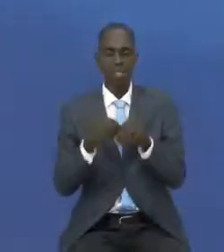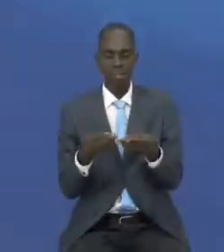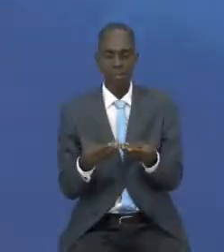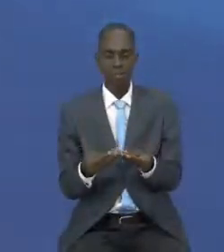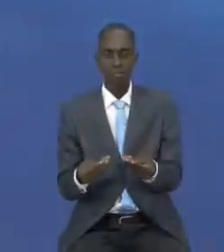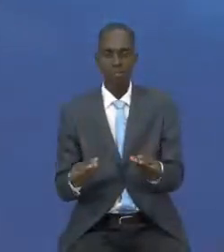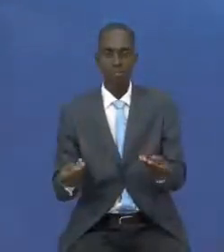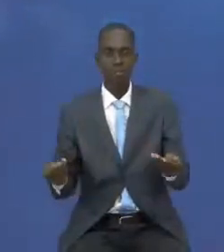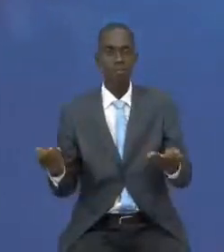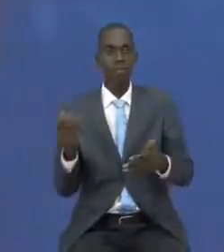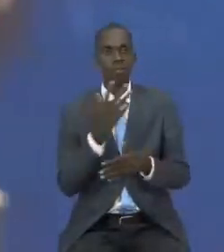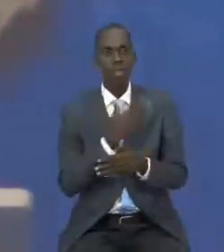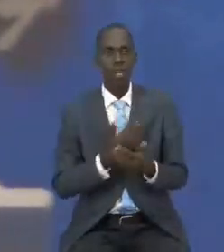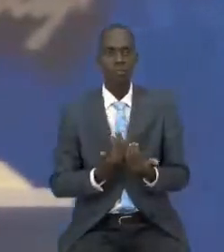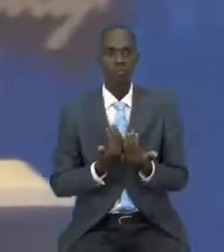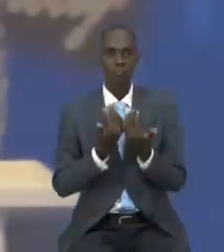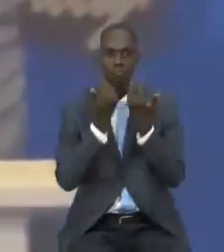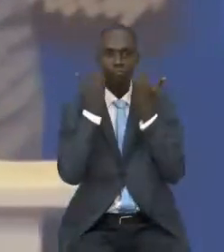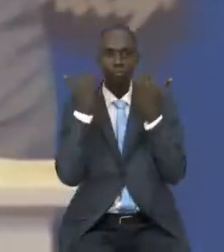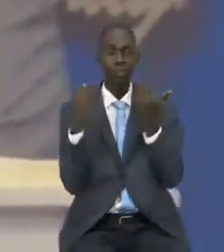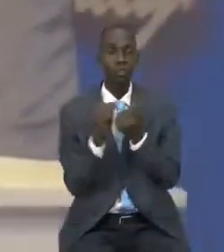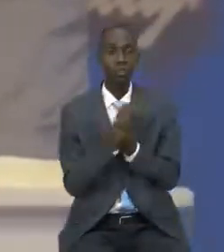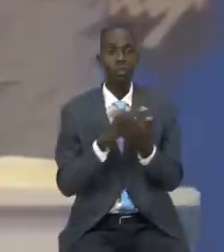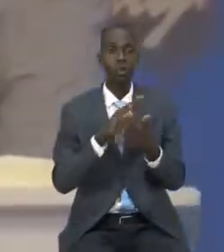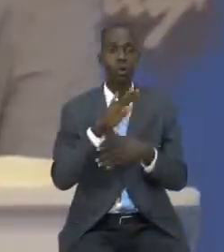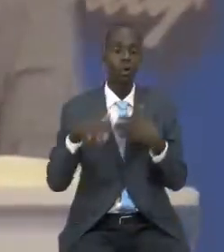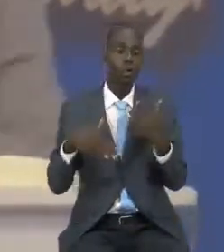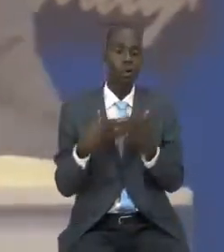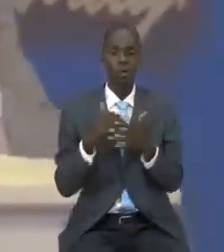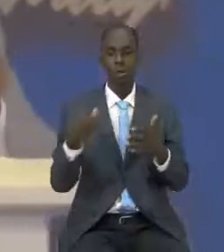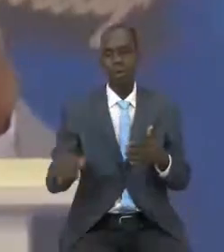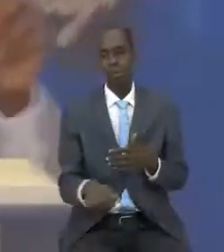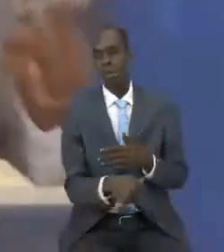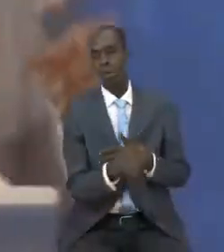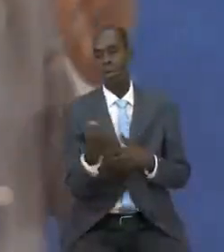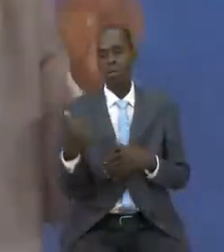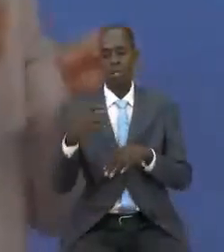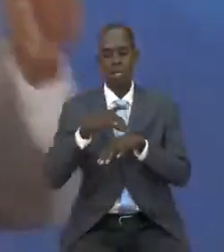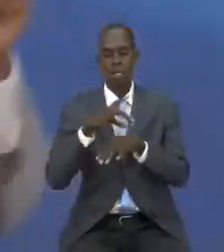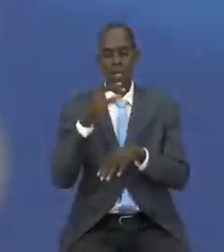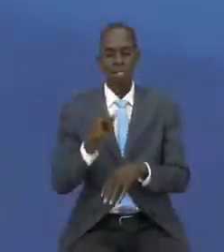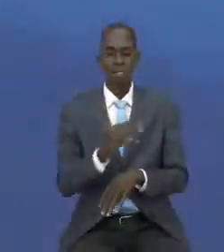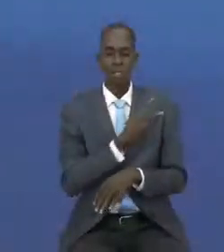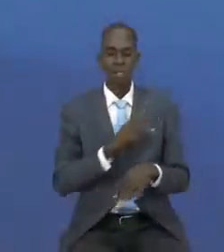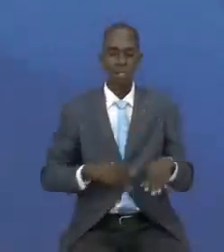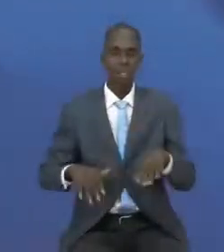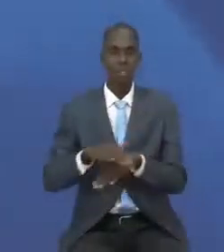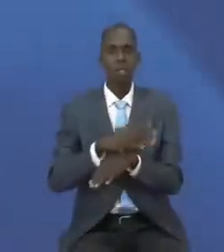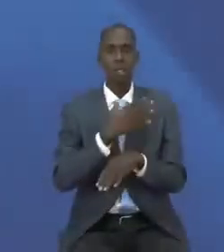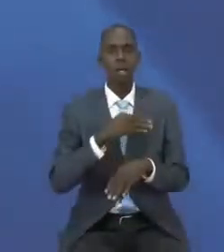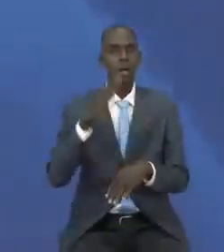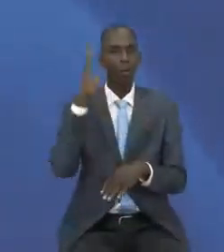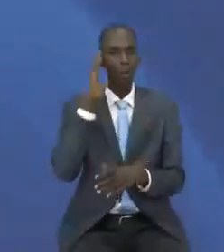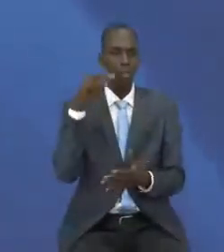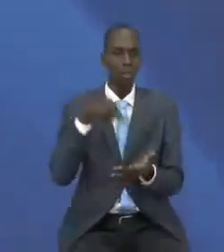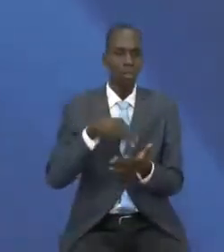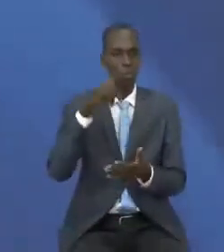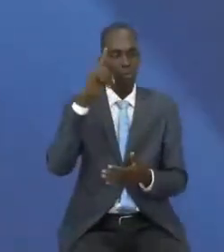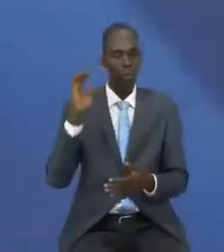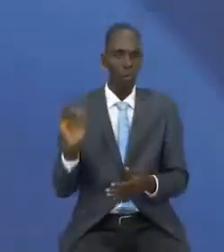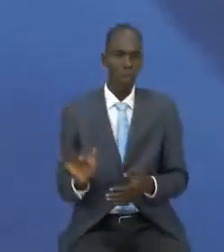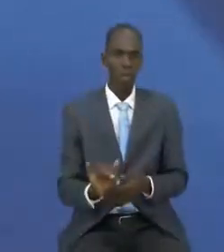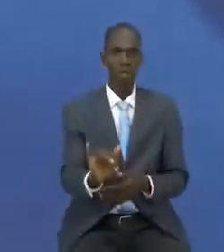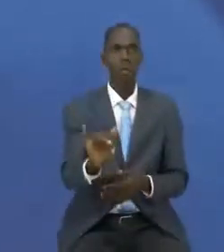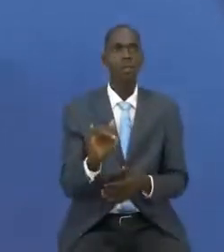consume all these other earthly kingdoms, and it shall stand forever. That's the